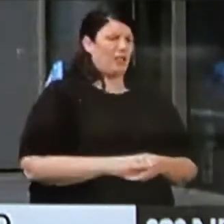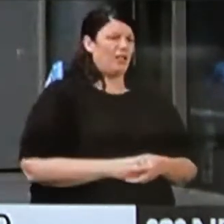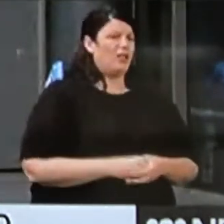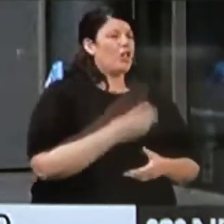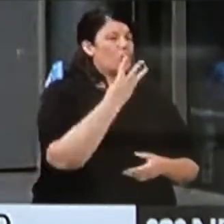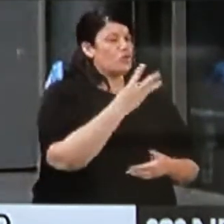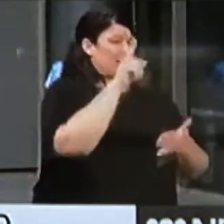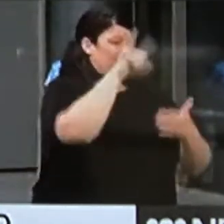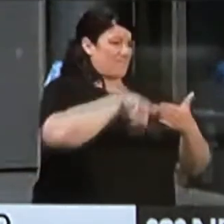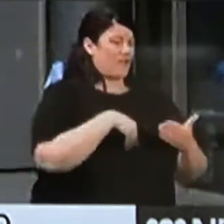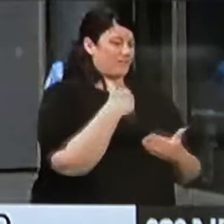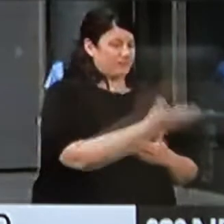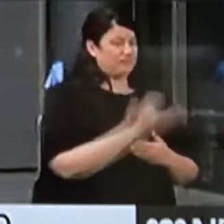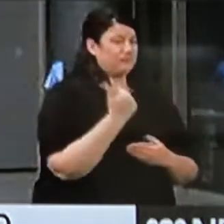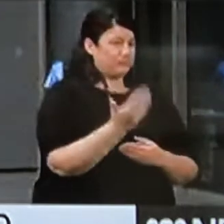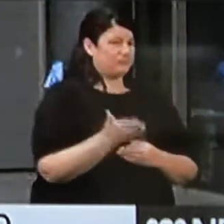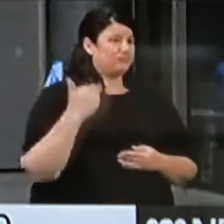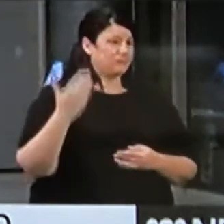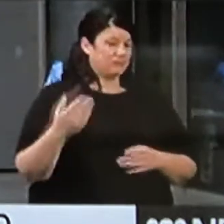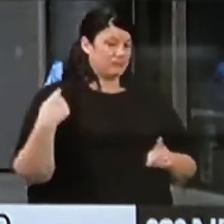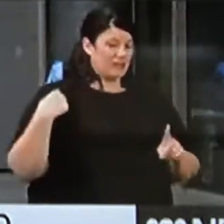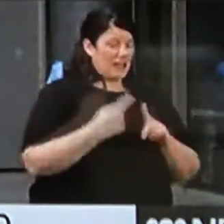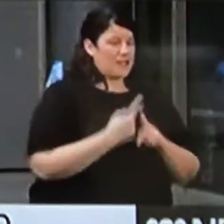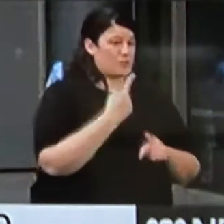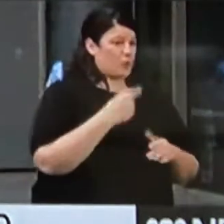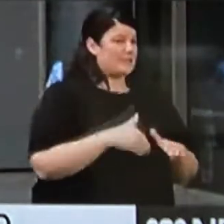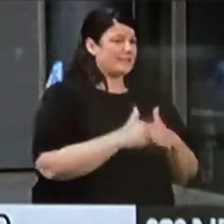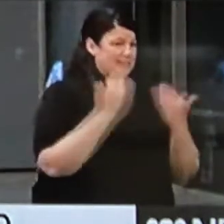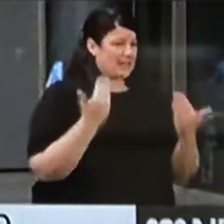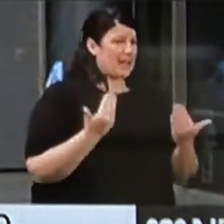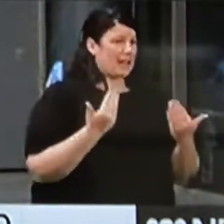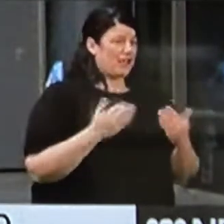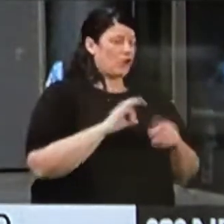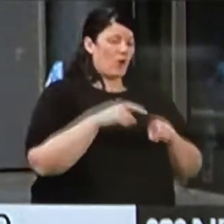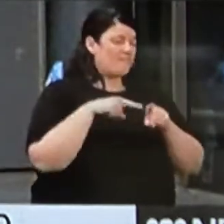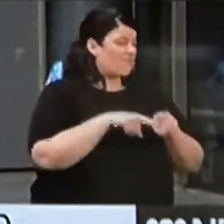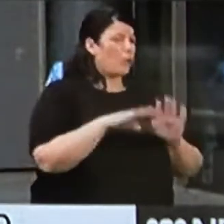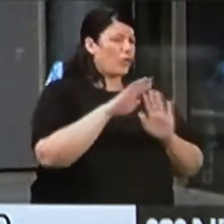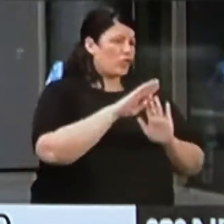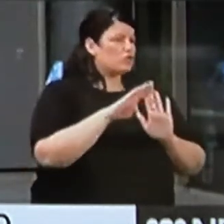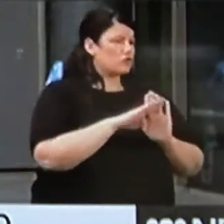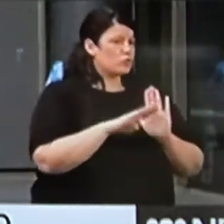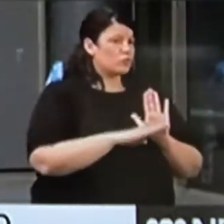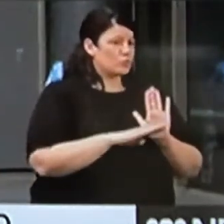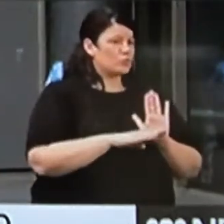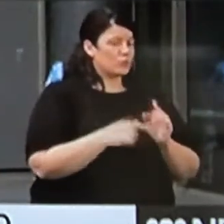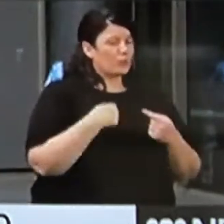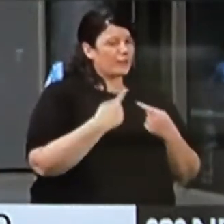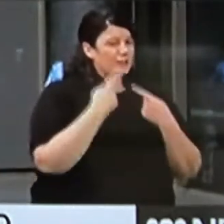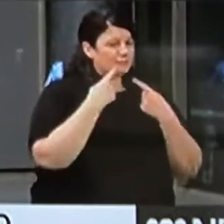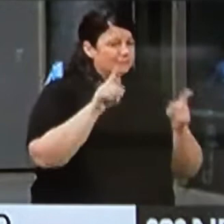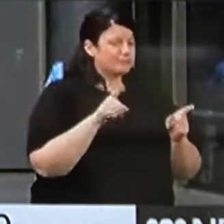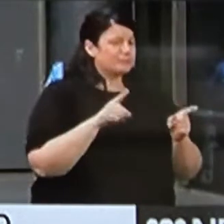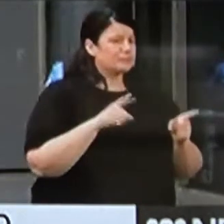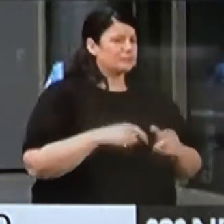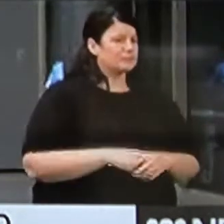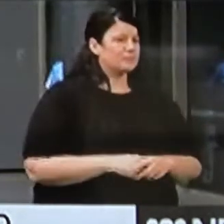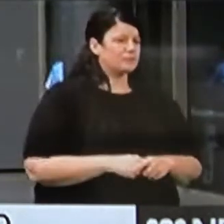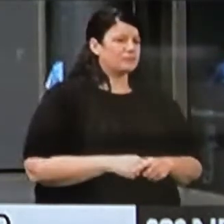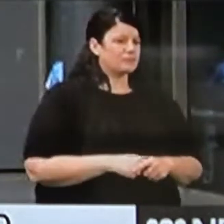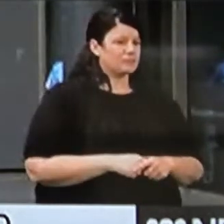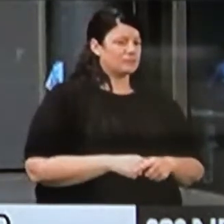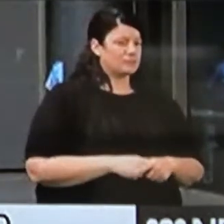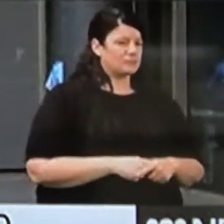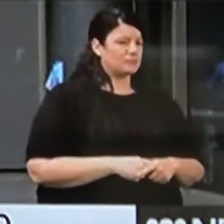tickets were issued in the previous 24 hours in relation to isolation, and we put that information out to the media, and the explanation